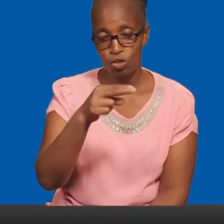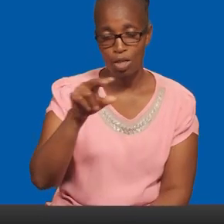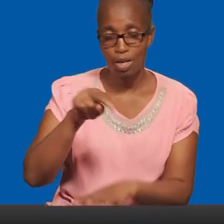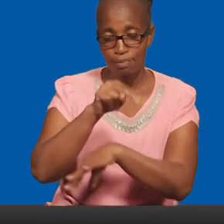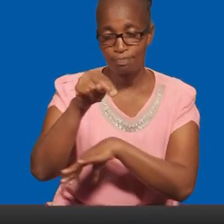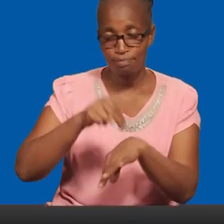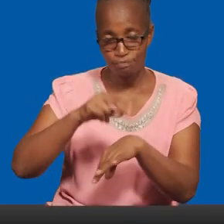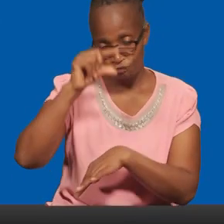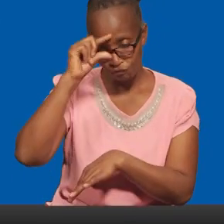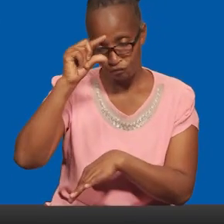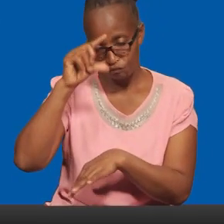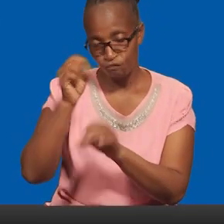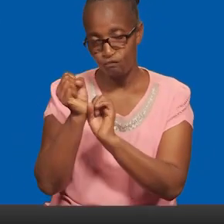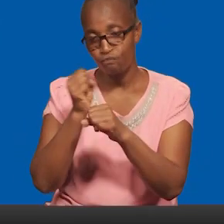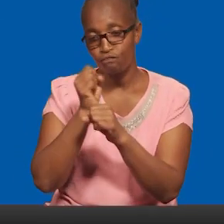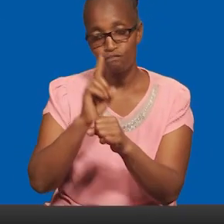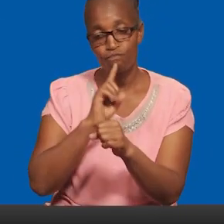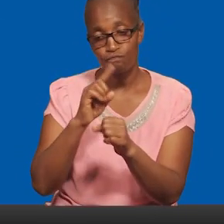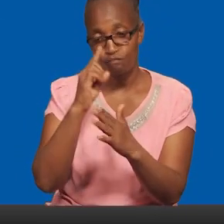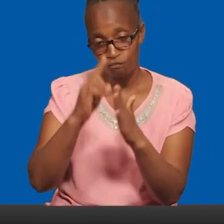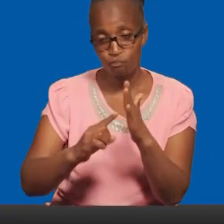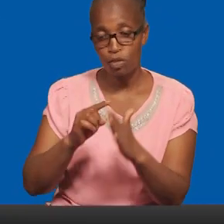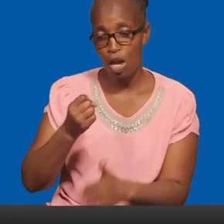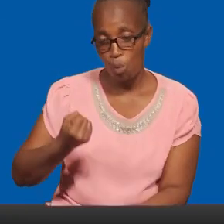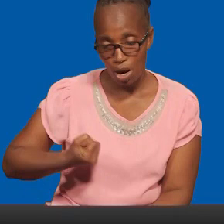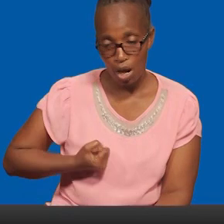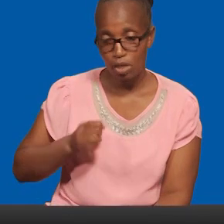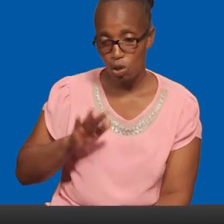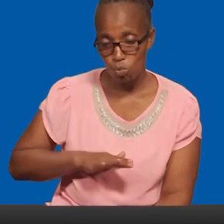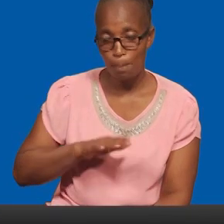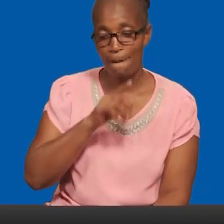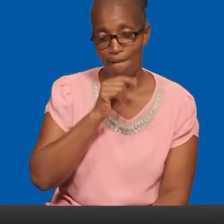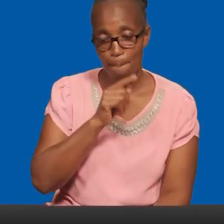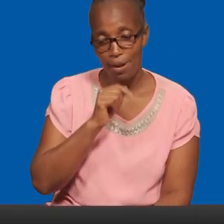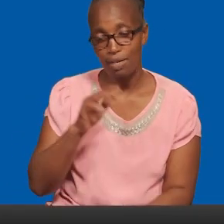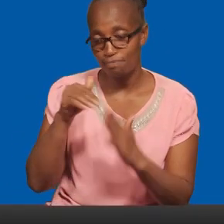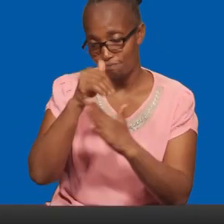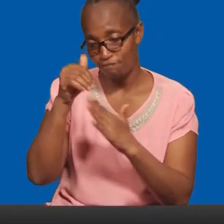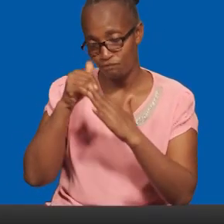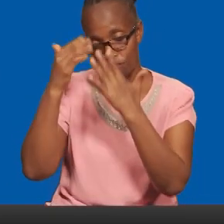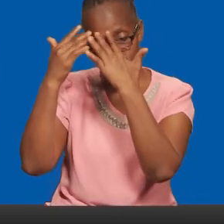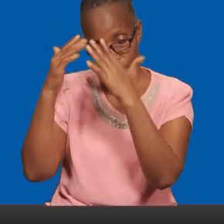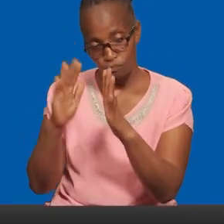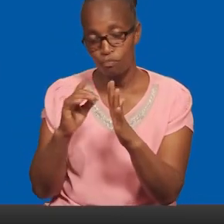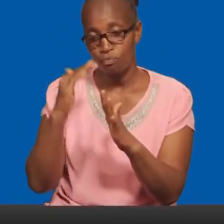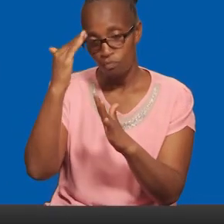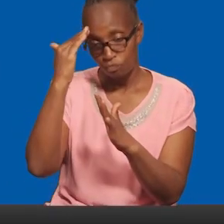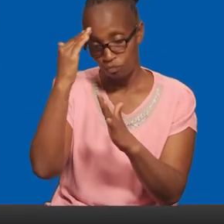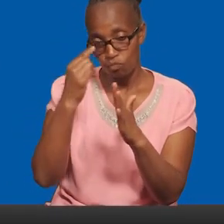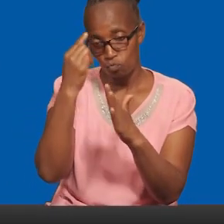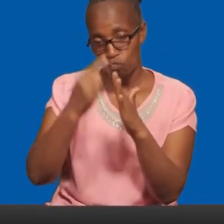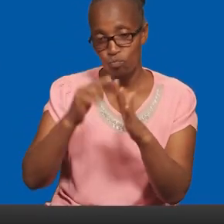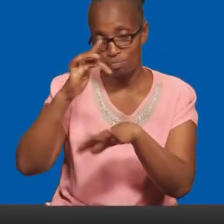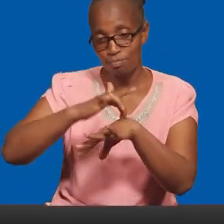MOH, the national government, to make sure that our girls, our women, our men are aware and